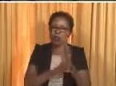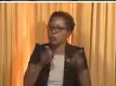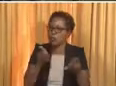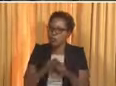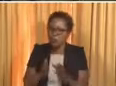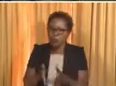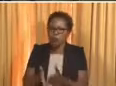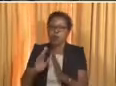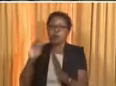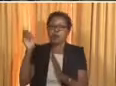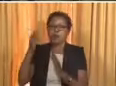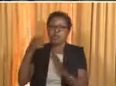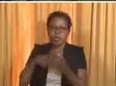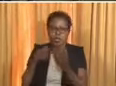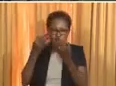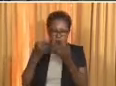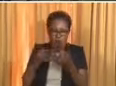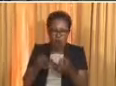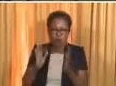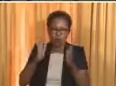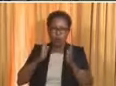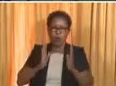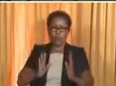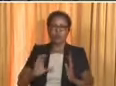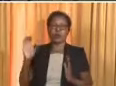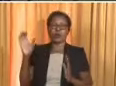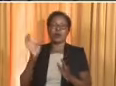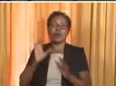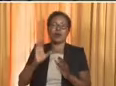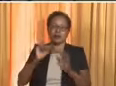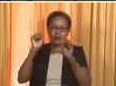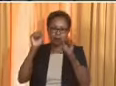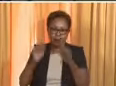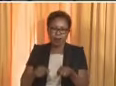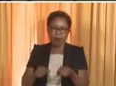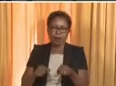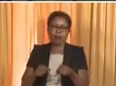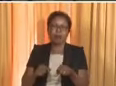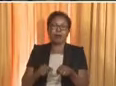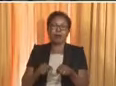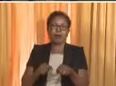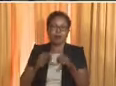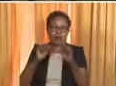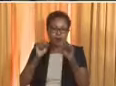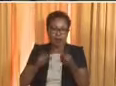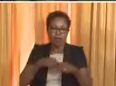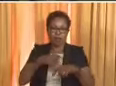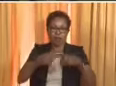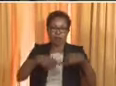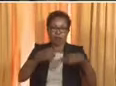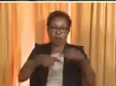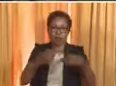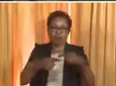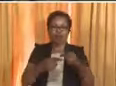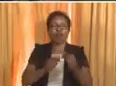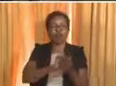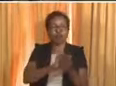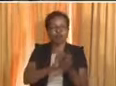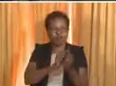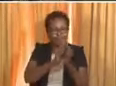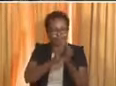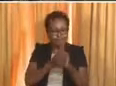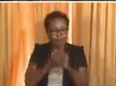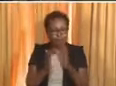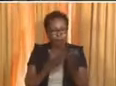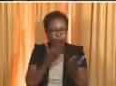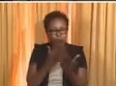his official or personal capacity. It would be restrictive, unjust, unprogressive, and unconstitutional to